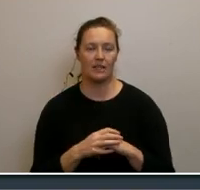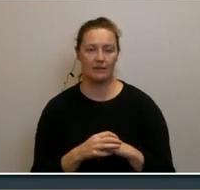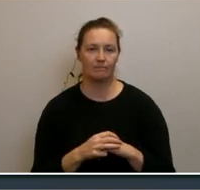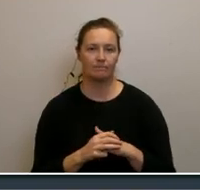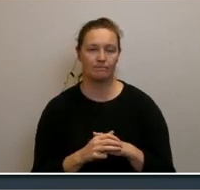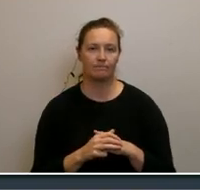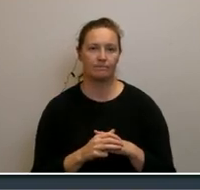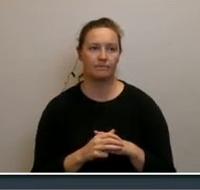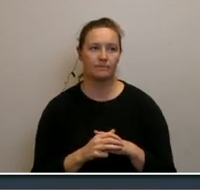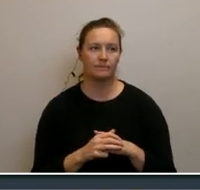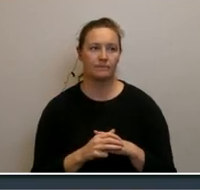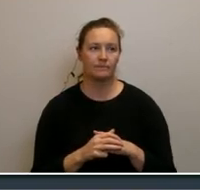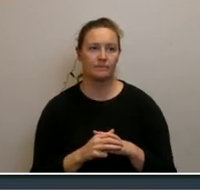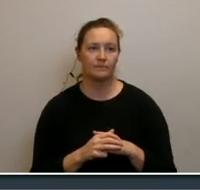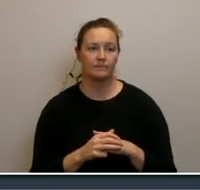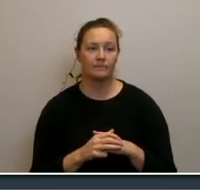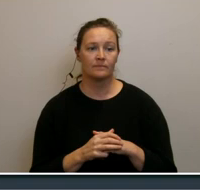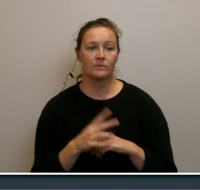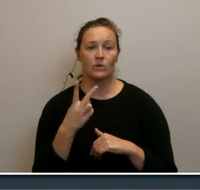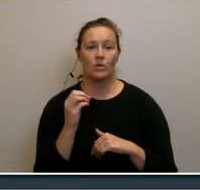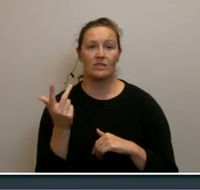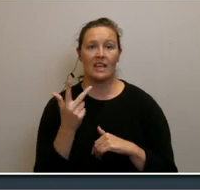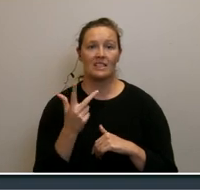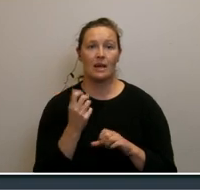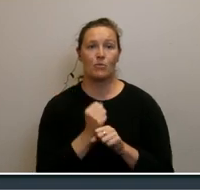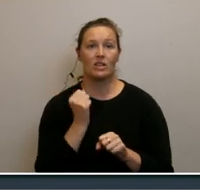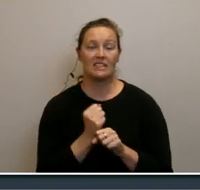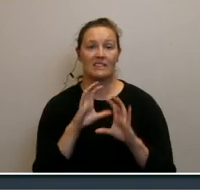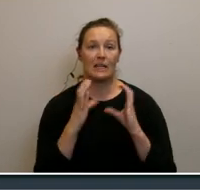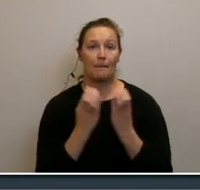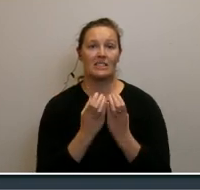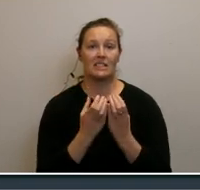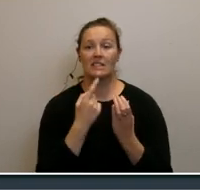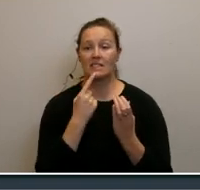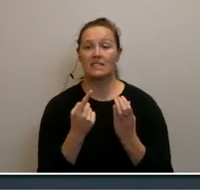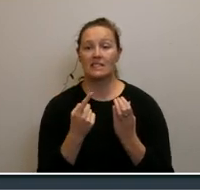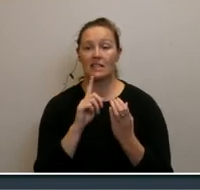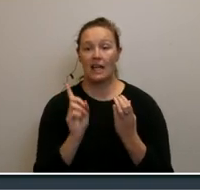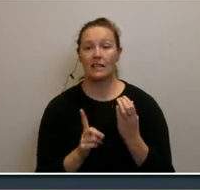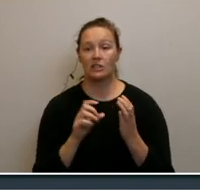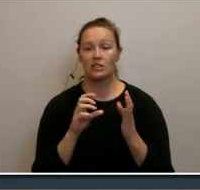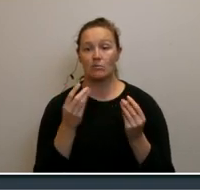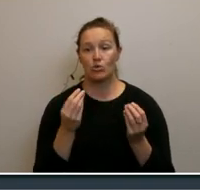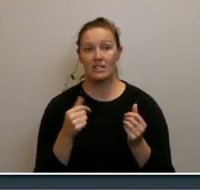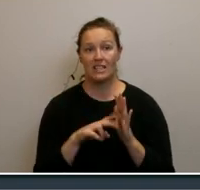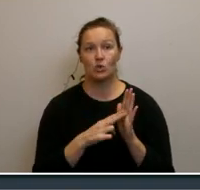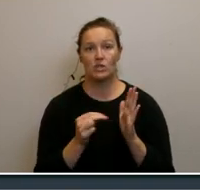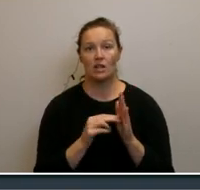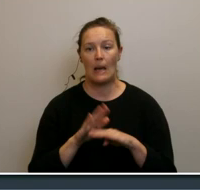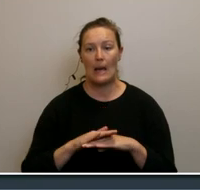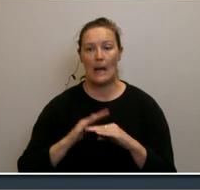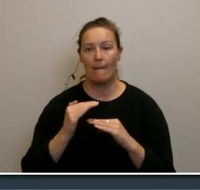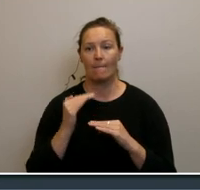So in 2018, the Productivity Commission found that the electricity prices have been